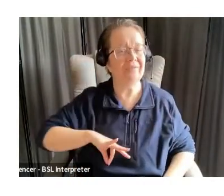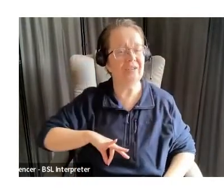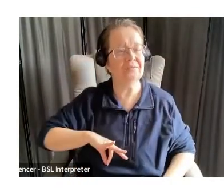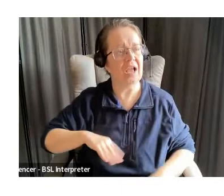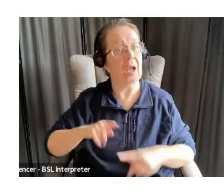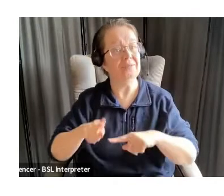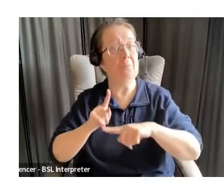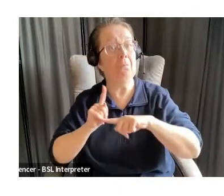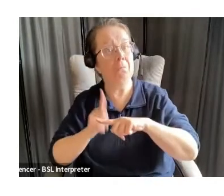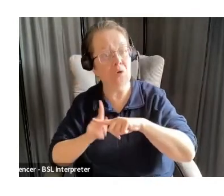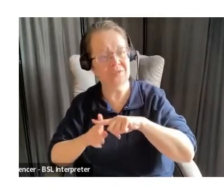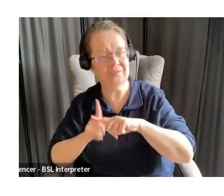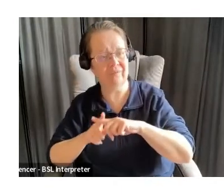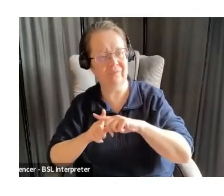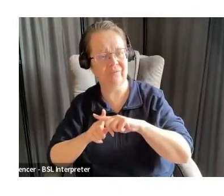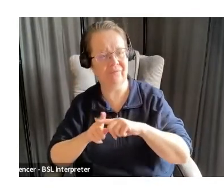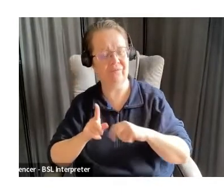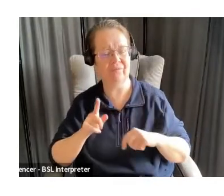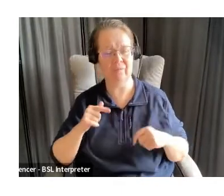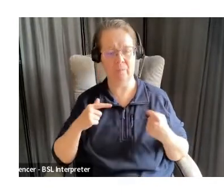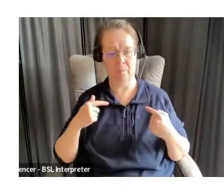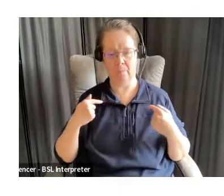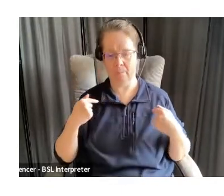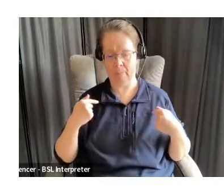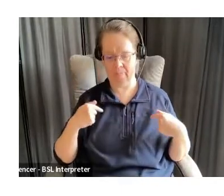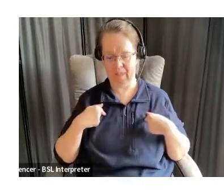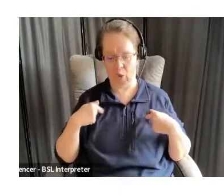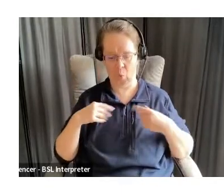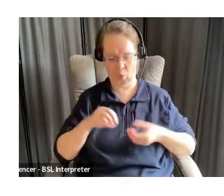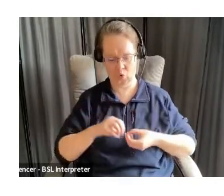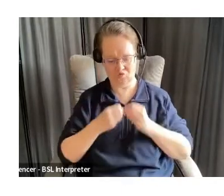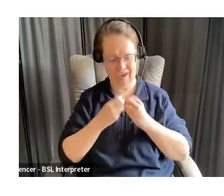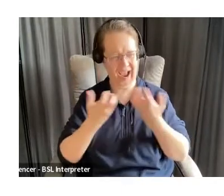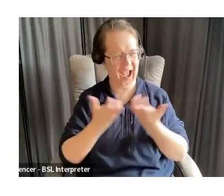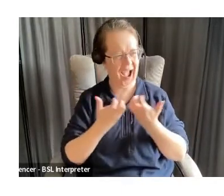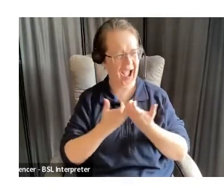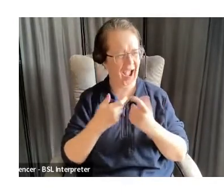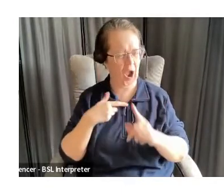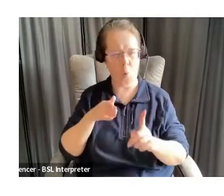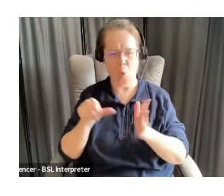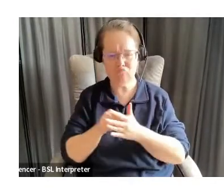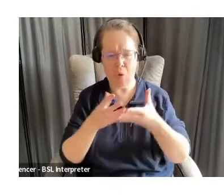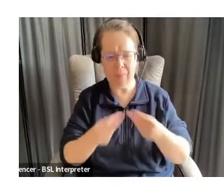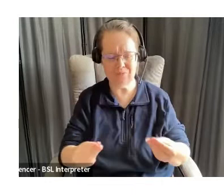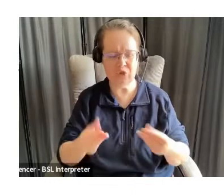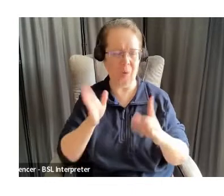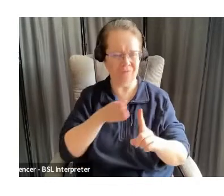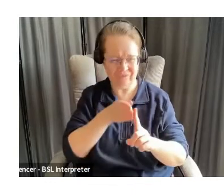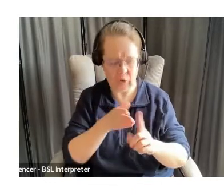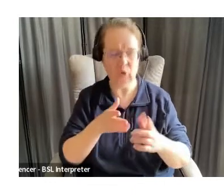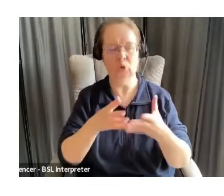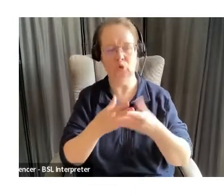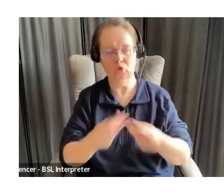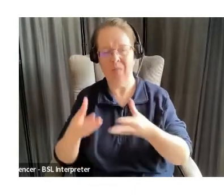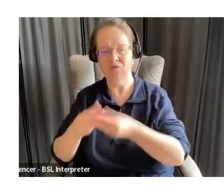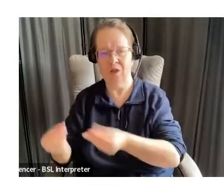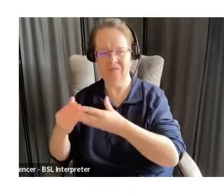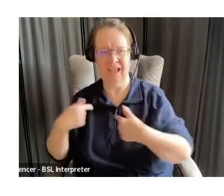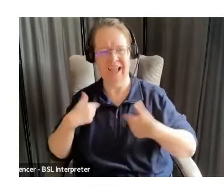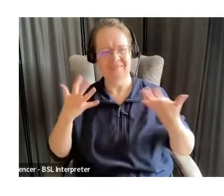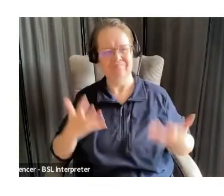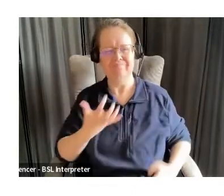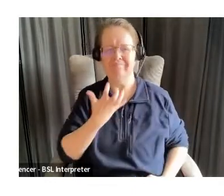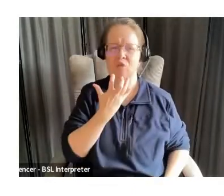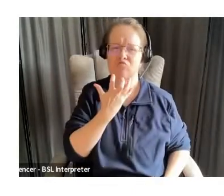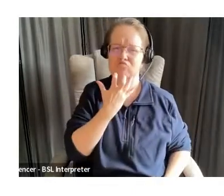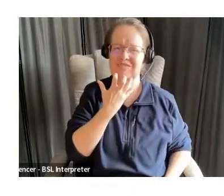your life, because we have been very creative in the way we get around things, how we problem solve. We have tremendous resilience and